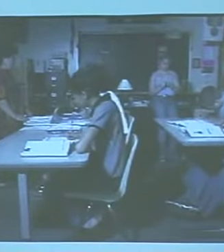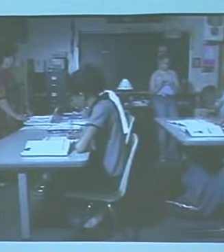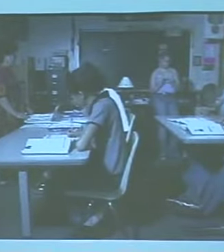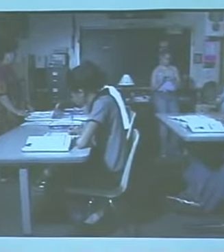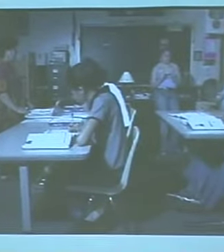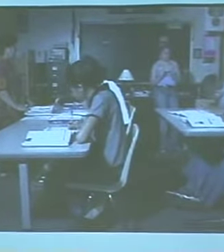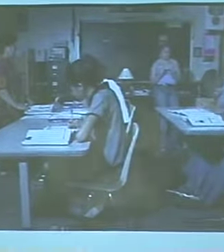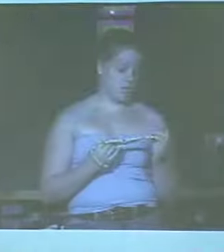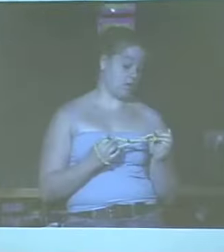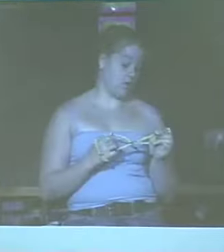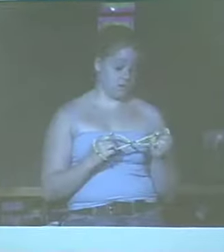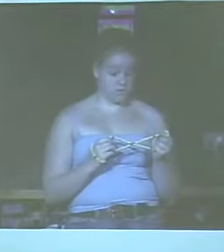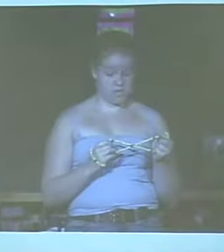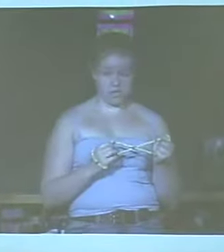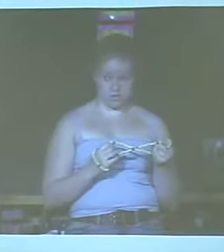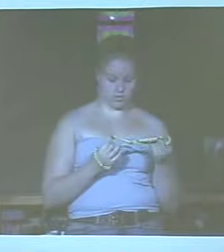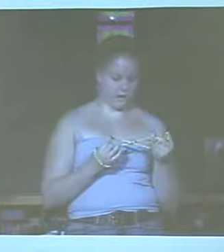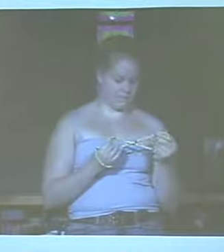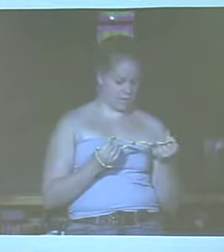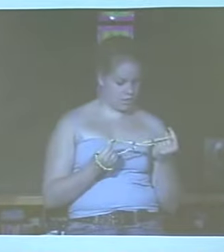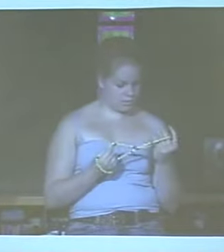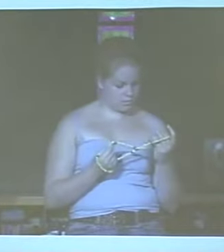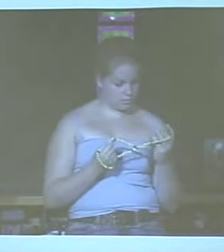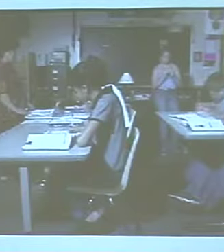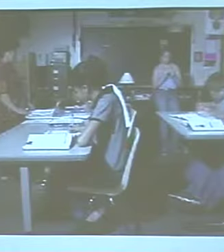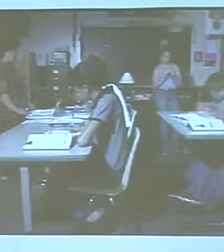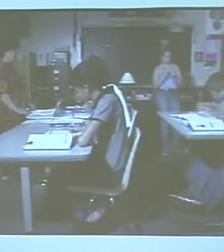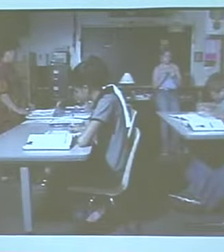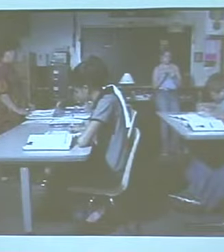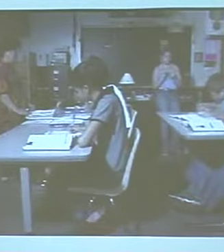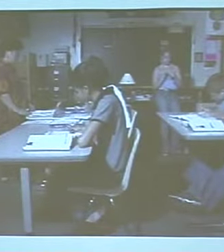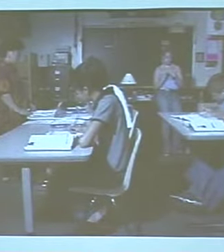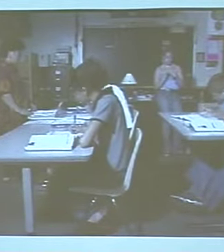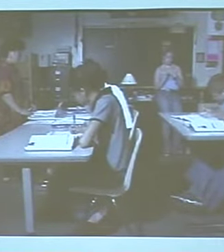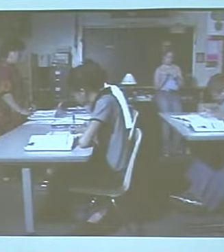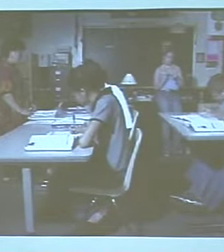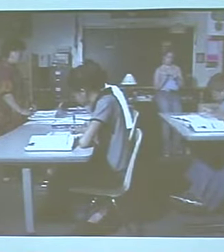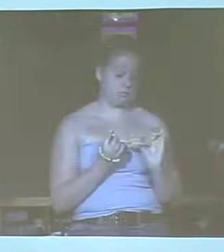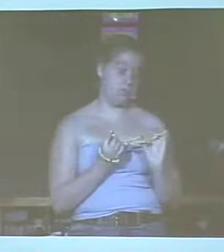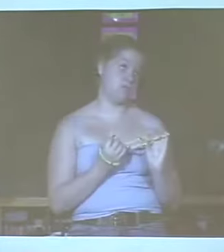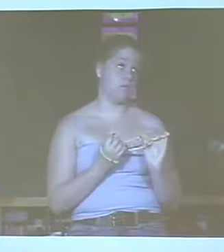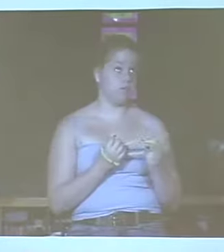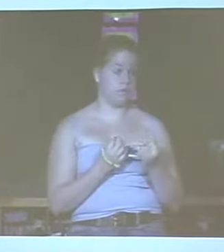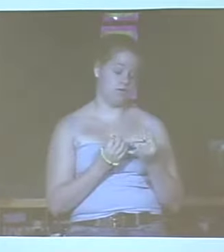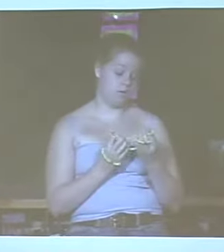Sarah, would you please have a seat? I'm not doing any of this crap today. Then you won't get a grade for today.